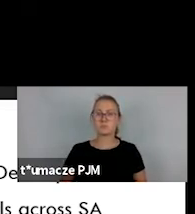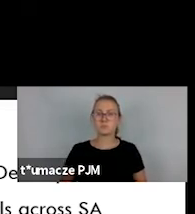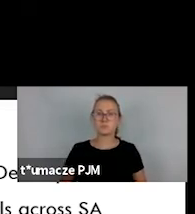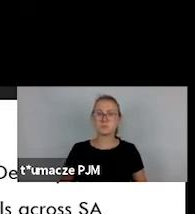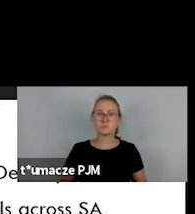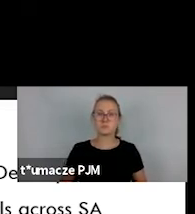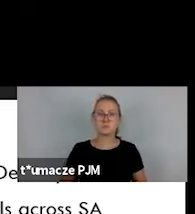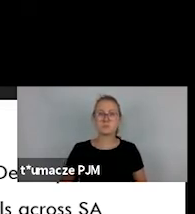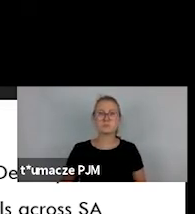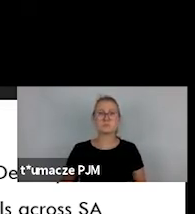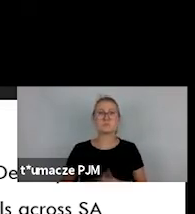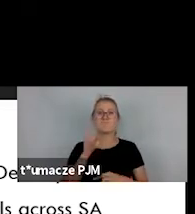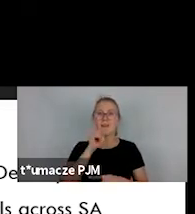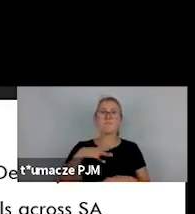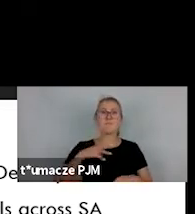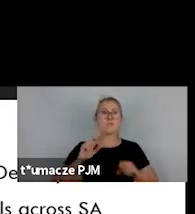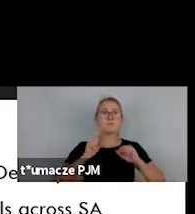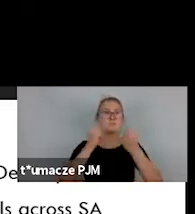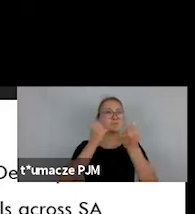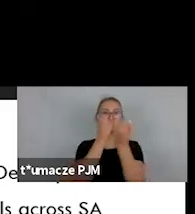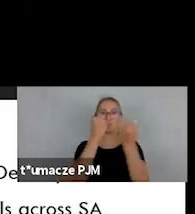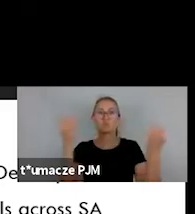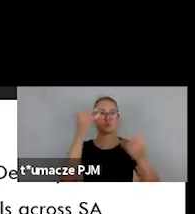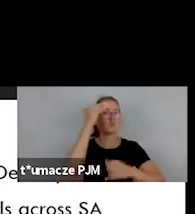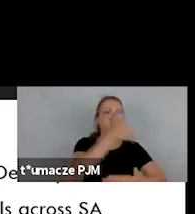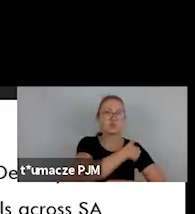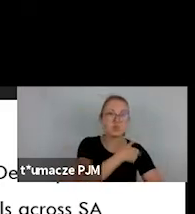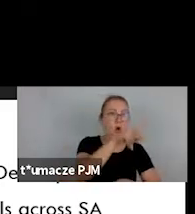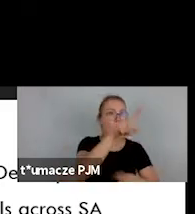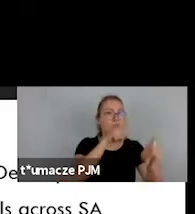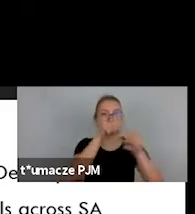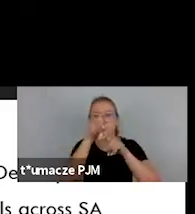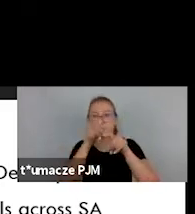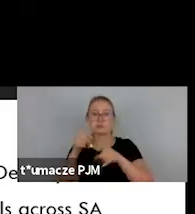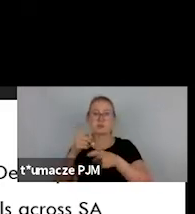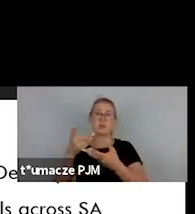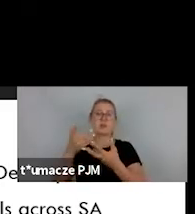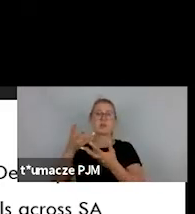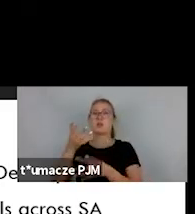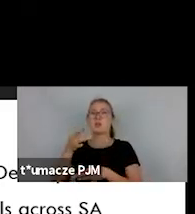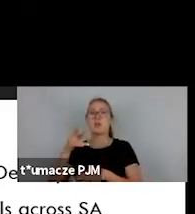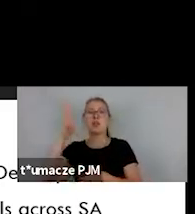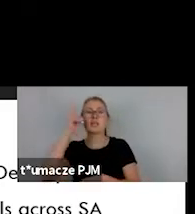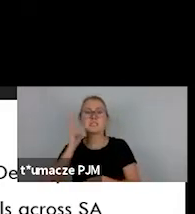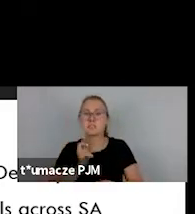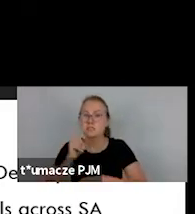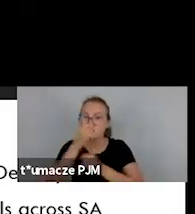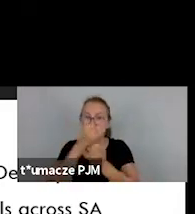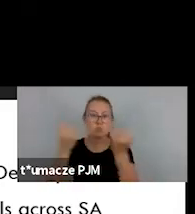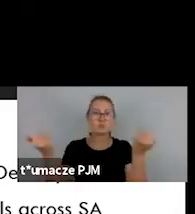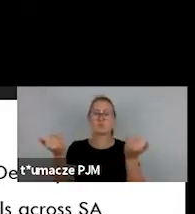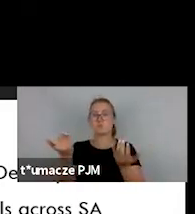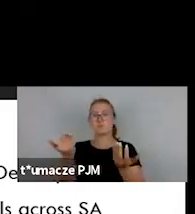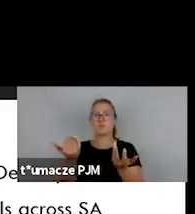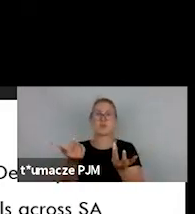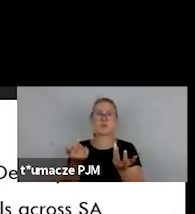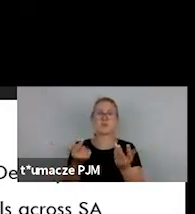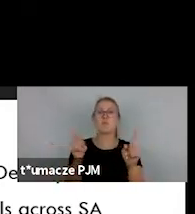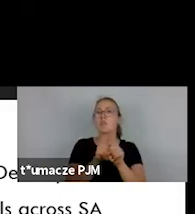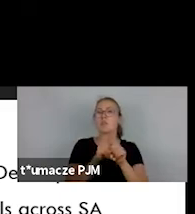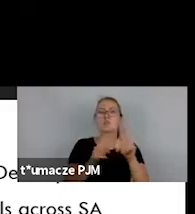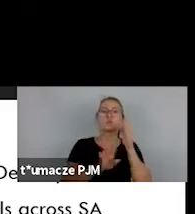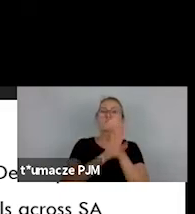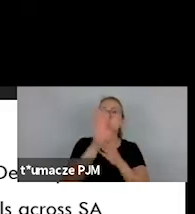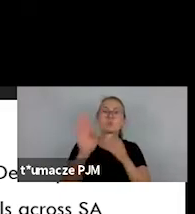childcare providers, and together you strategize about solutions. And that is, I